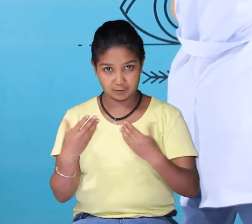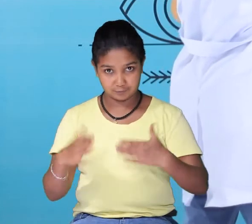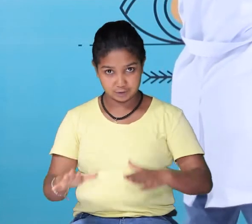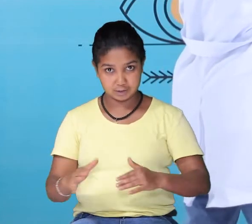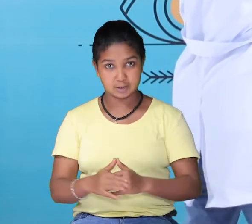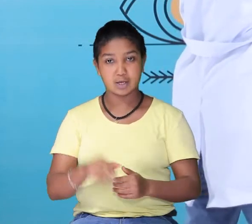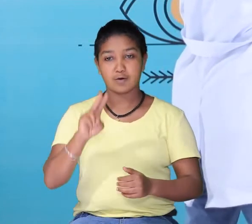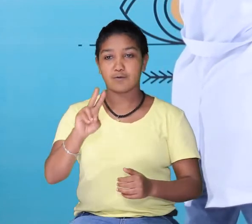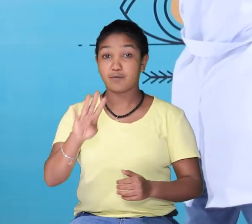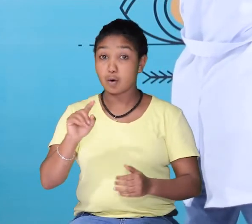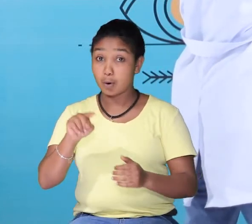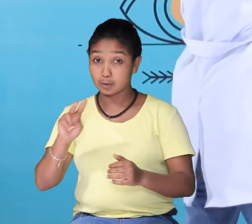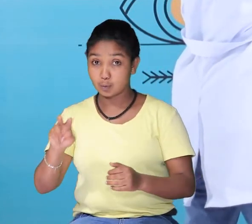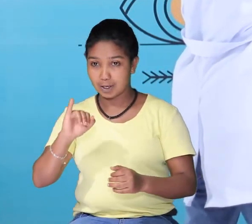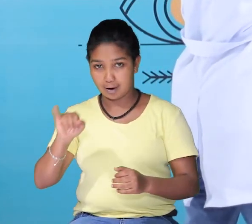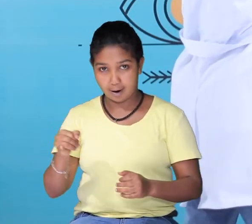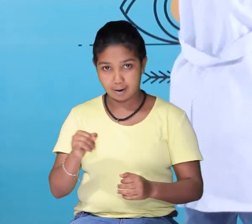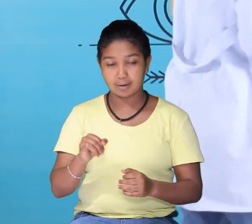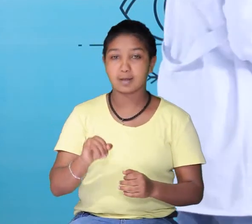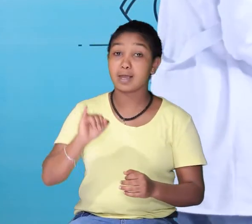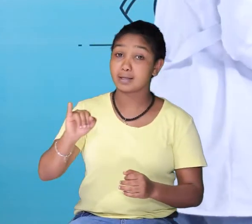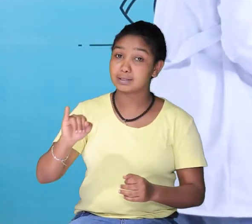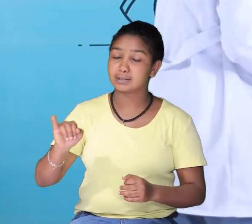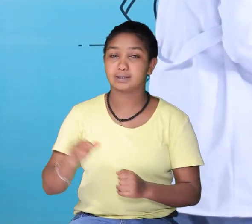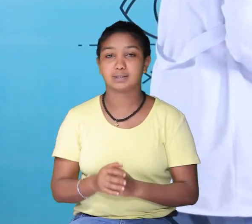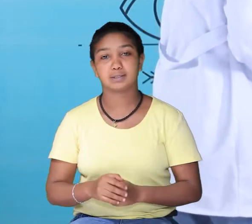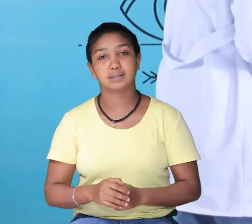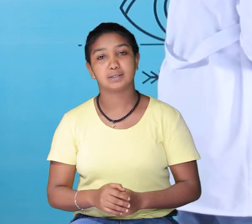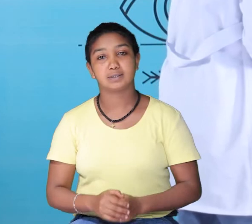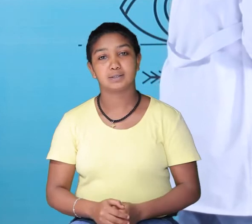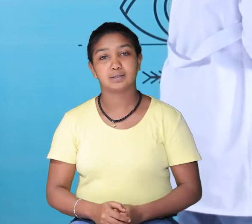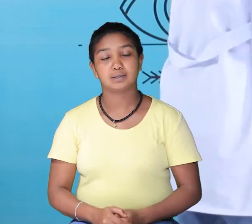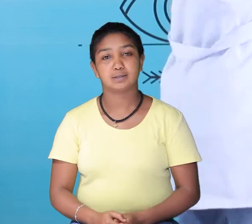be 4.2 in the I, 3.6 in the j.